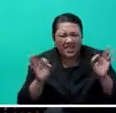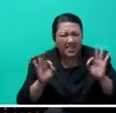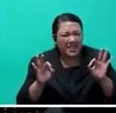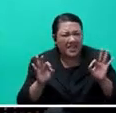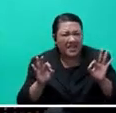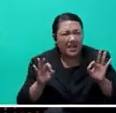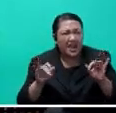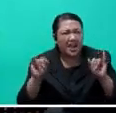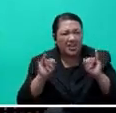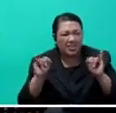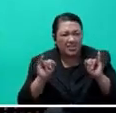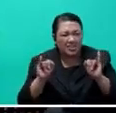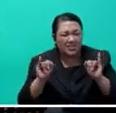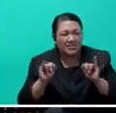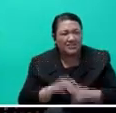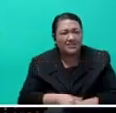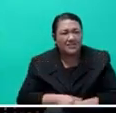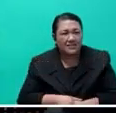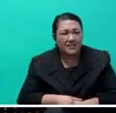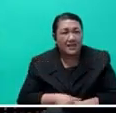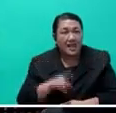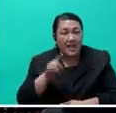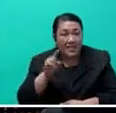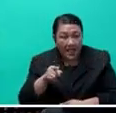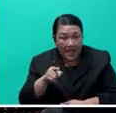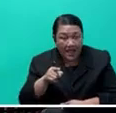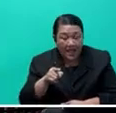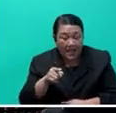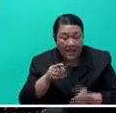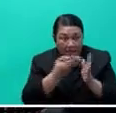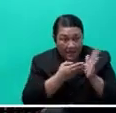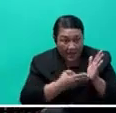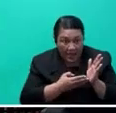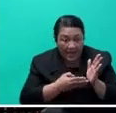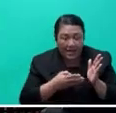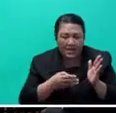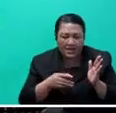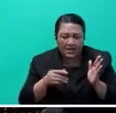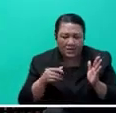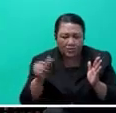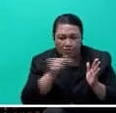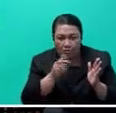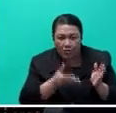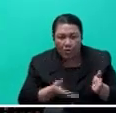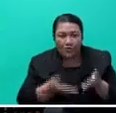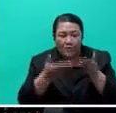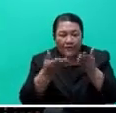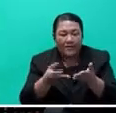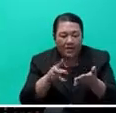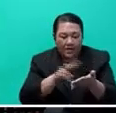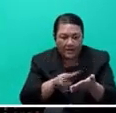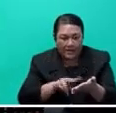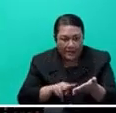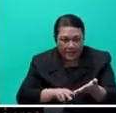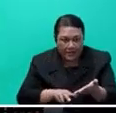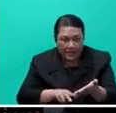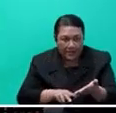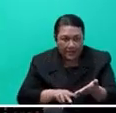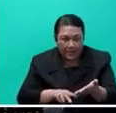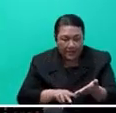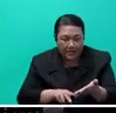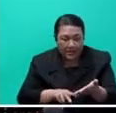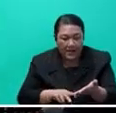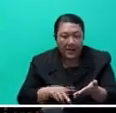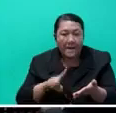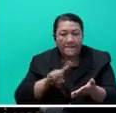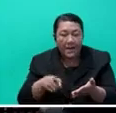bill was about to go to third reading. And it was in the committee, and it went back to the ministry, given the advice by